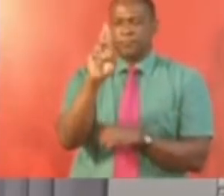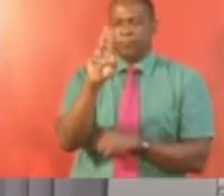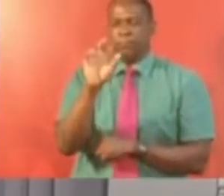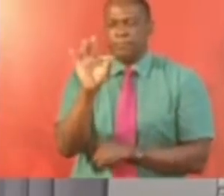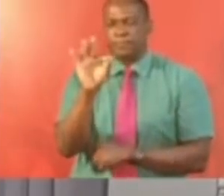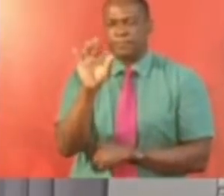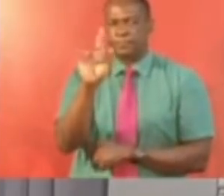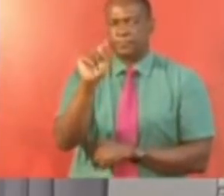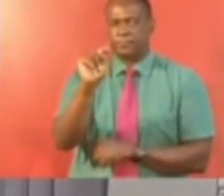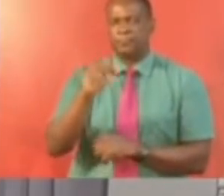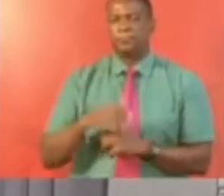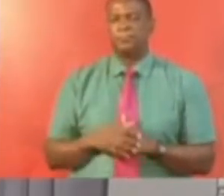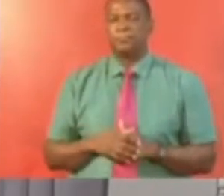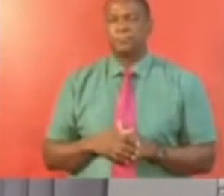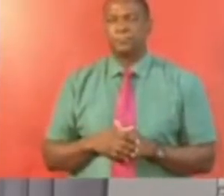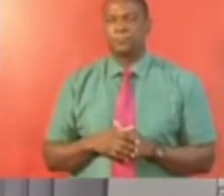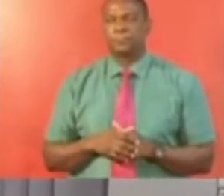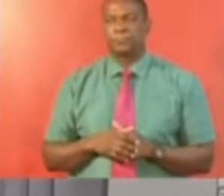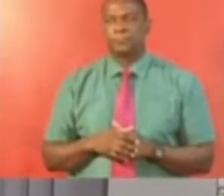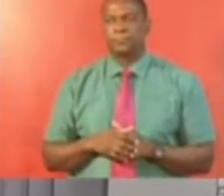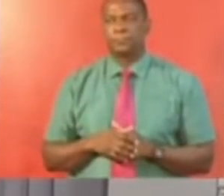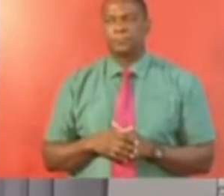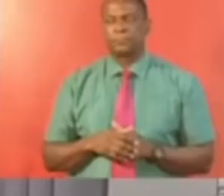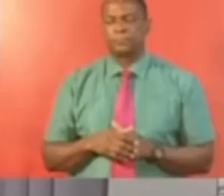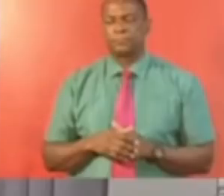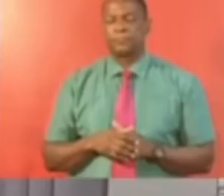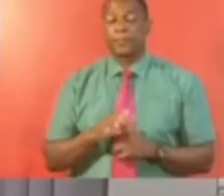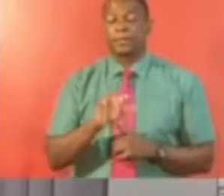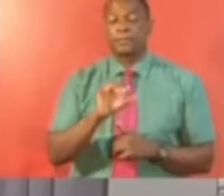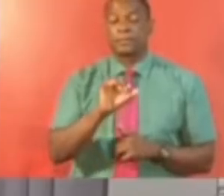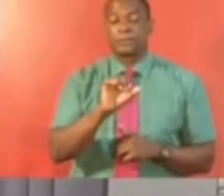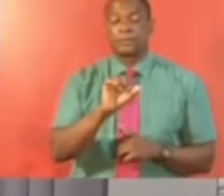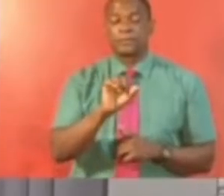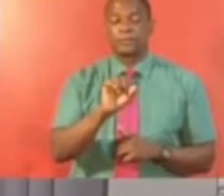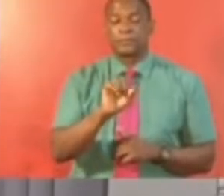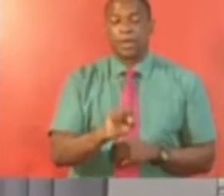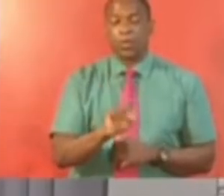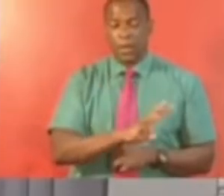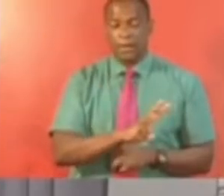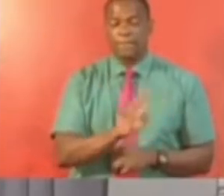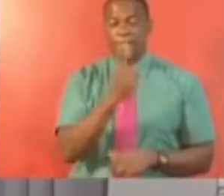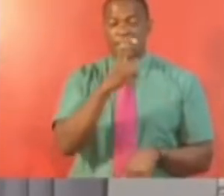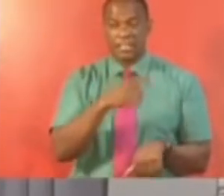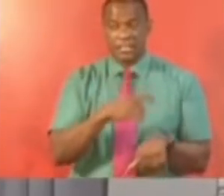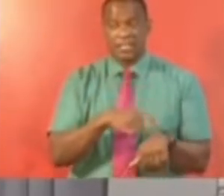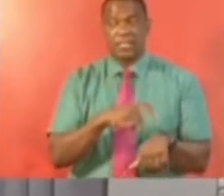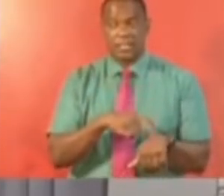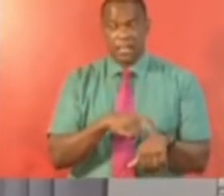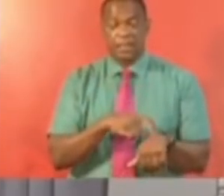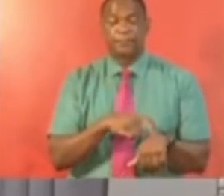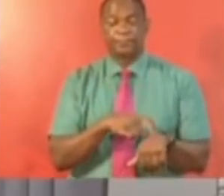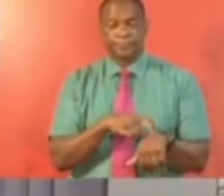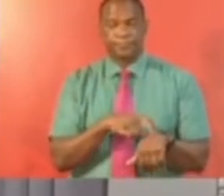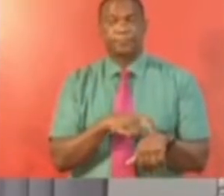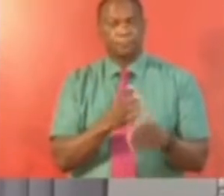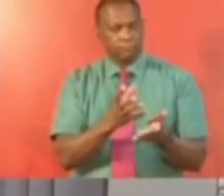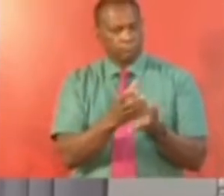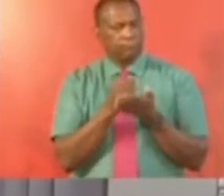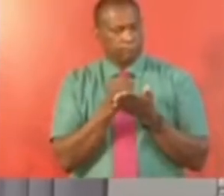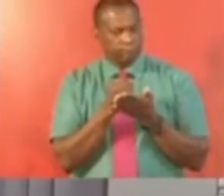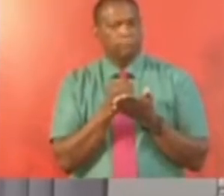soon, and once those come in, Southwest, for the first time, consistent with our policy of decentralization of